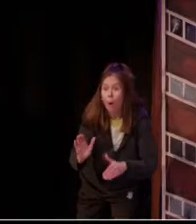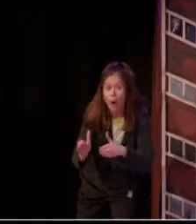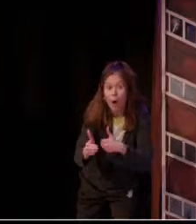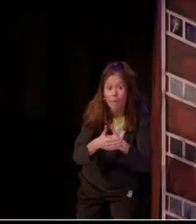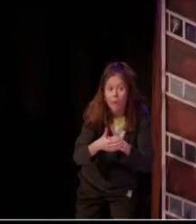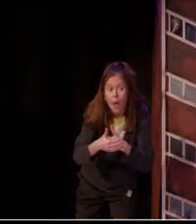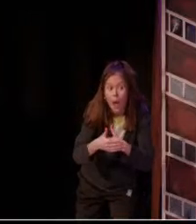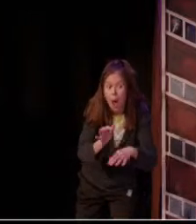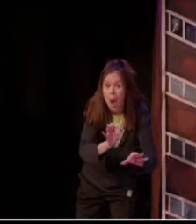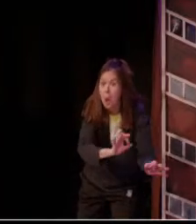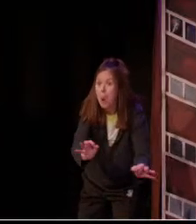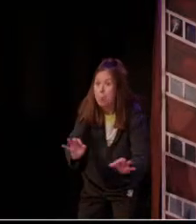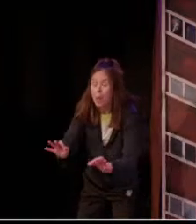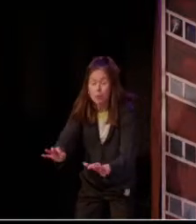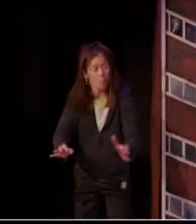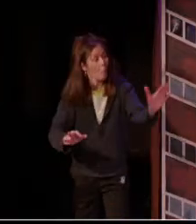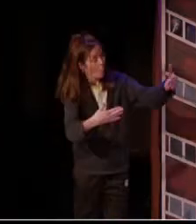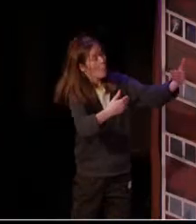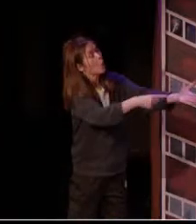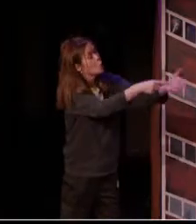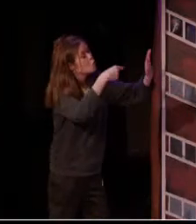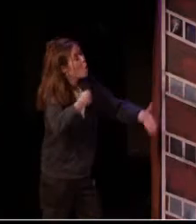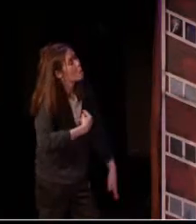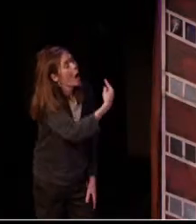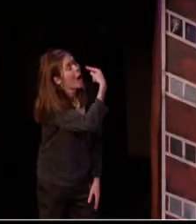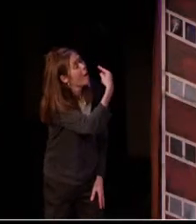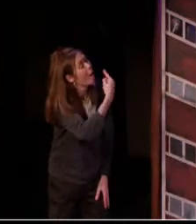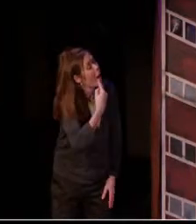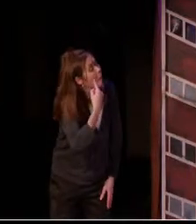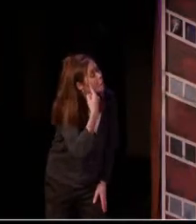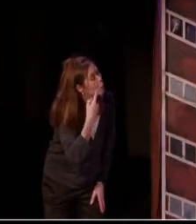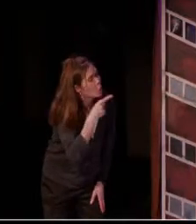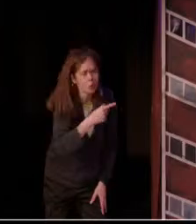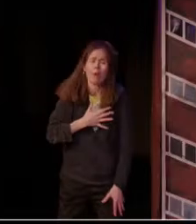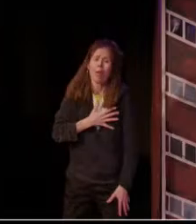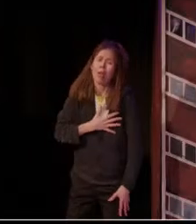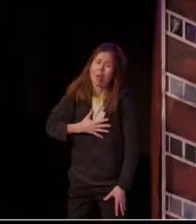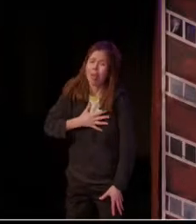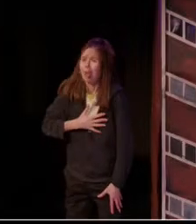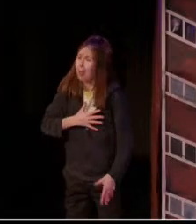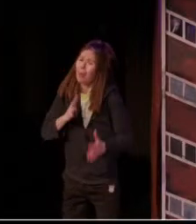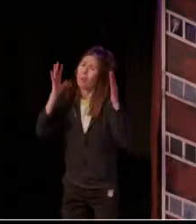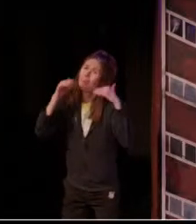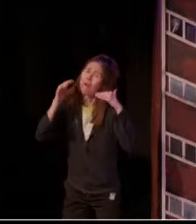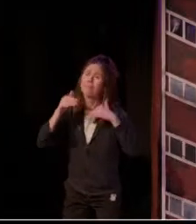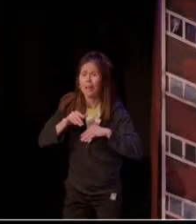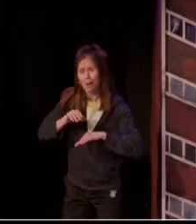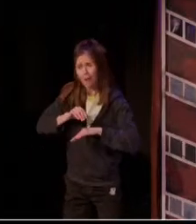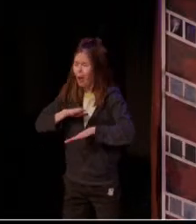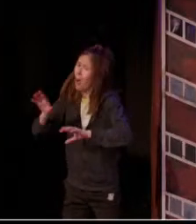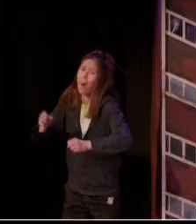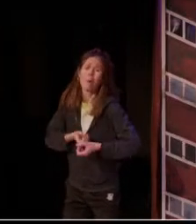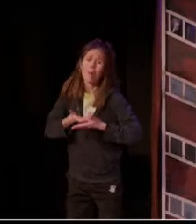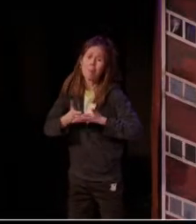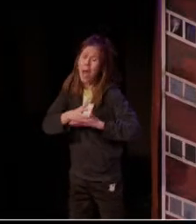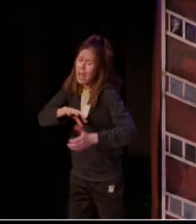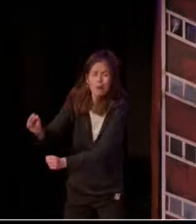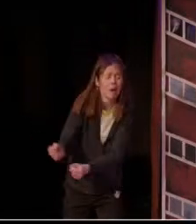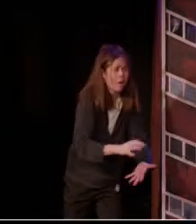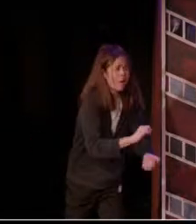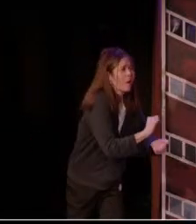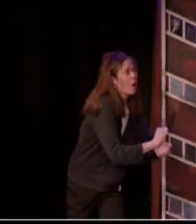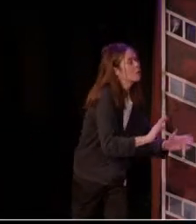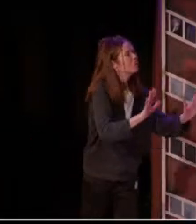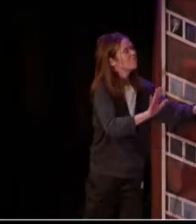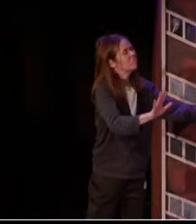goodliness inquires of it. But let it be known, if you are bereft of sense and cannot or will not accept a truth such as this, let it be known, we